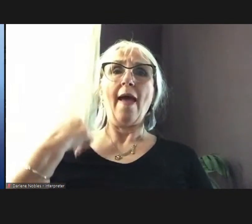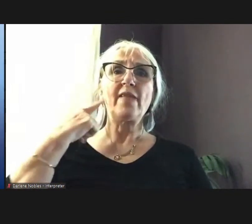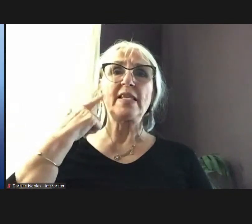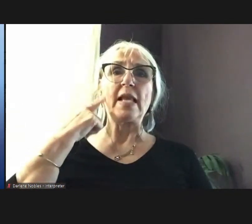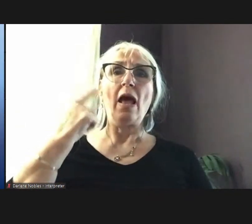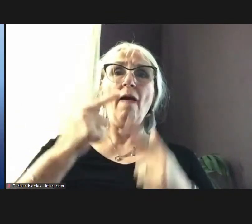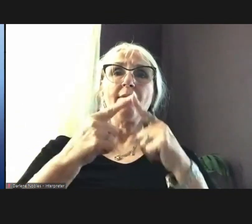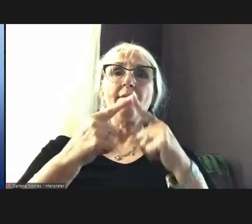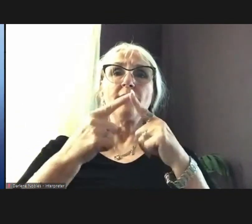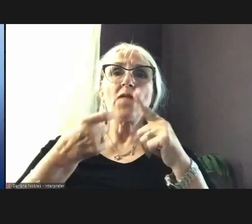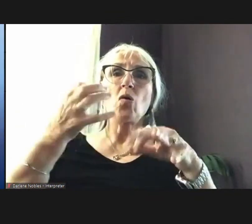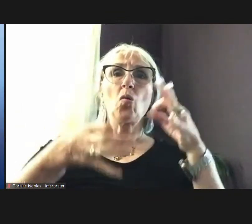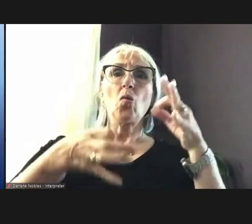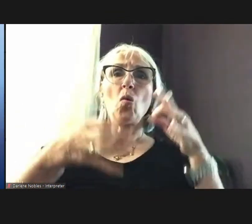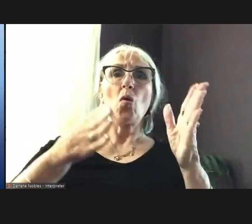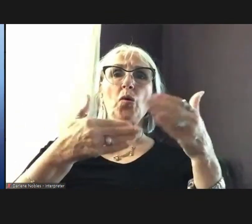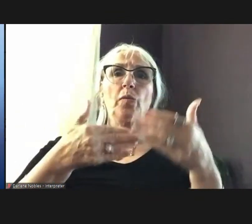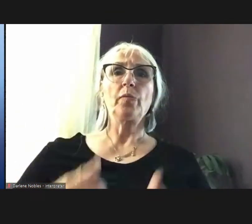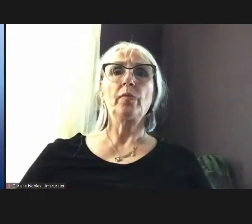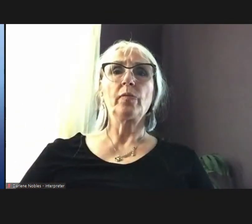on.